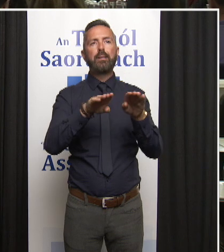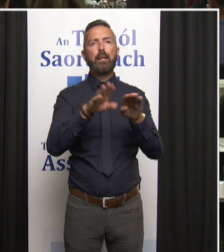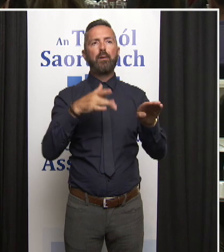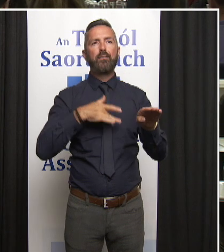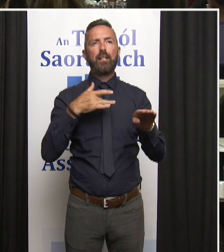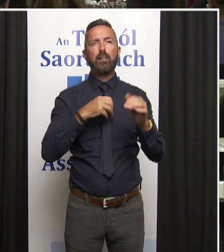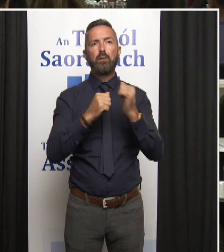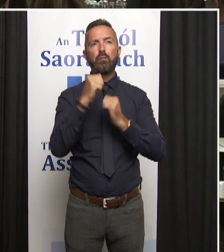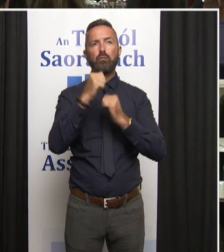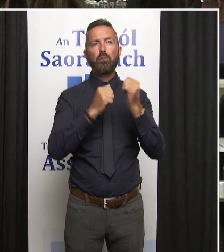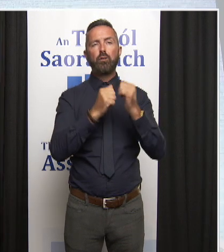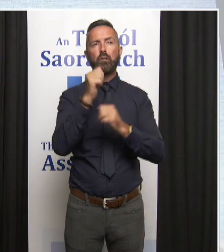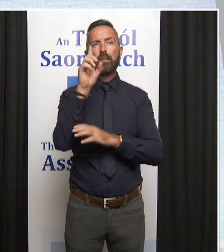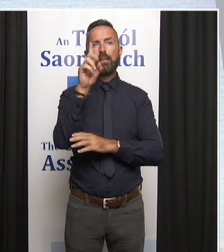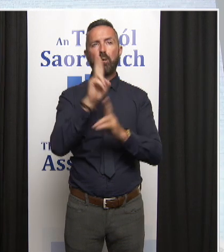D would benefit